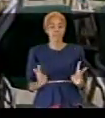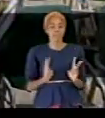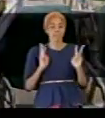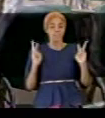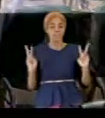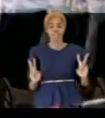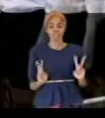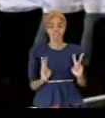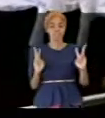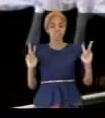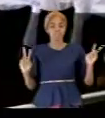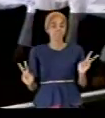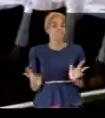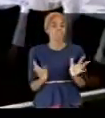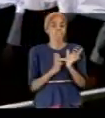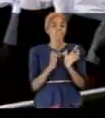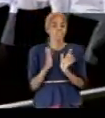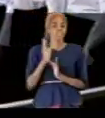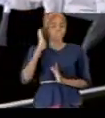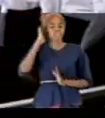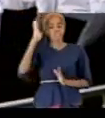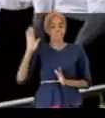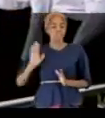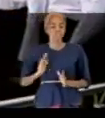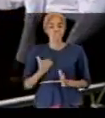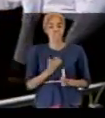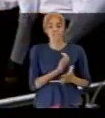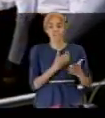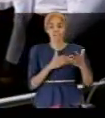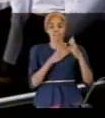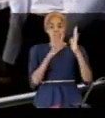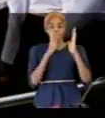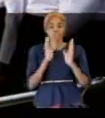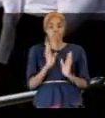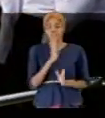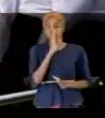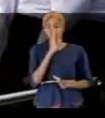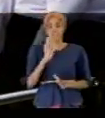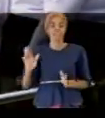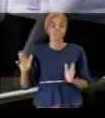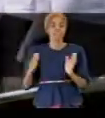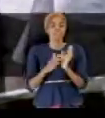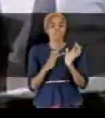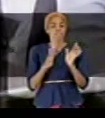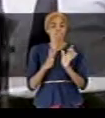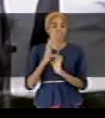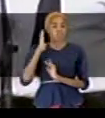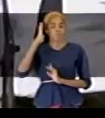Jesus, we are made.